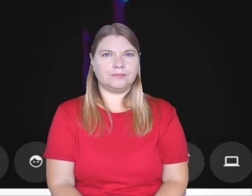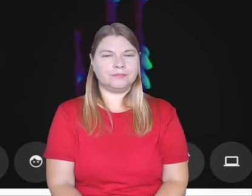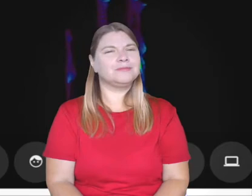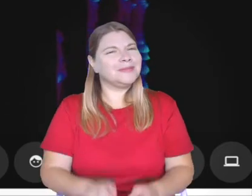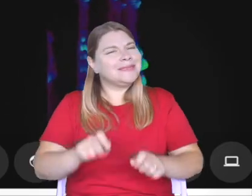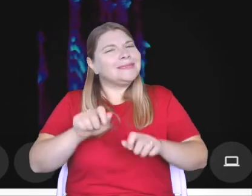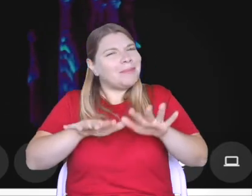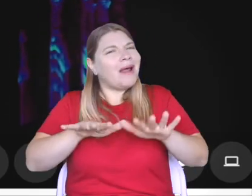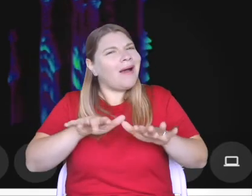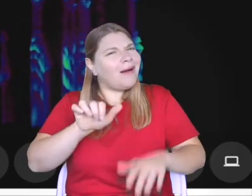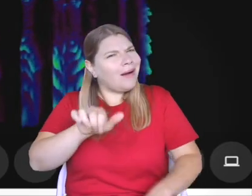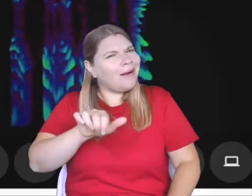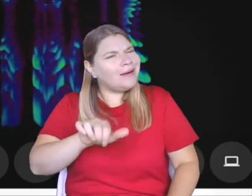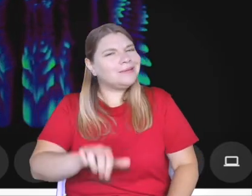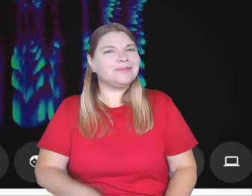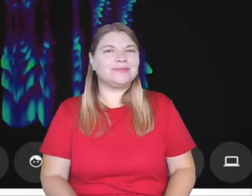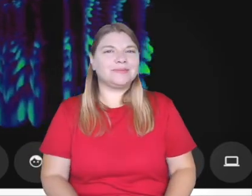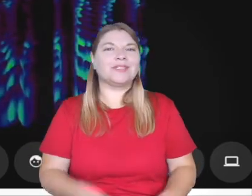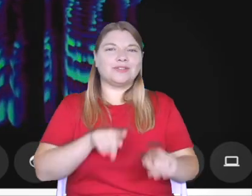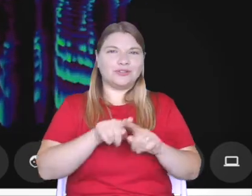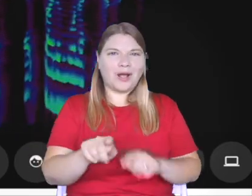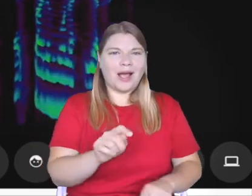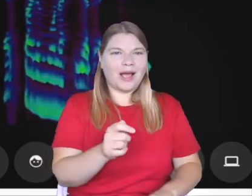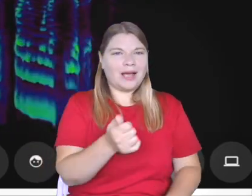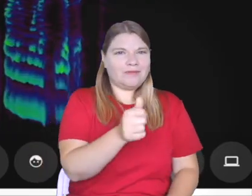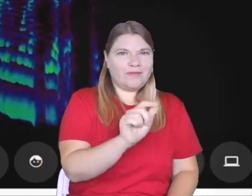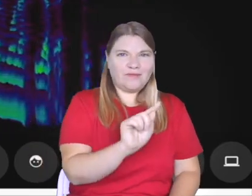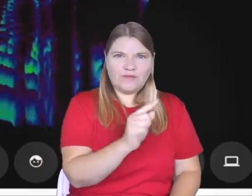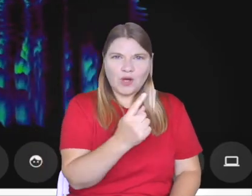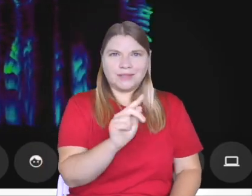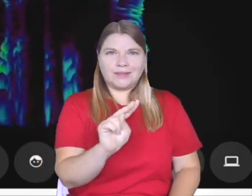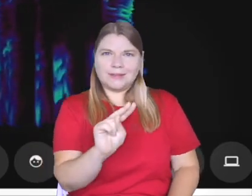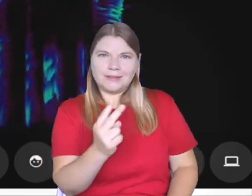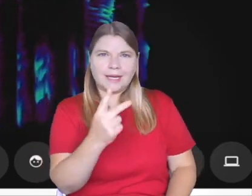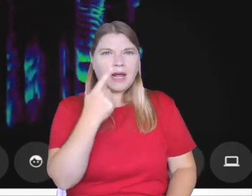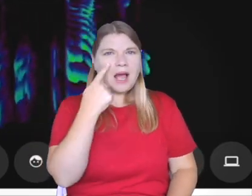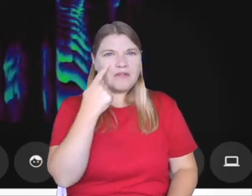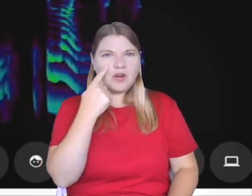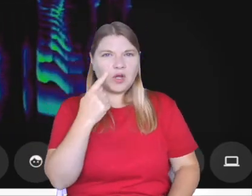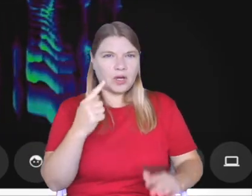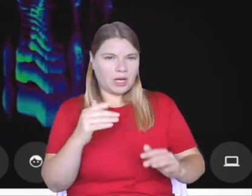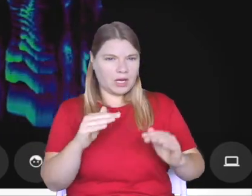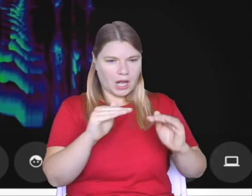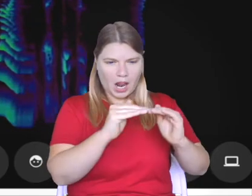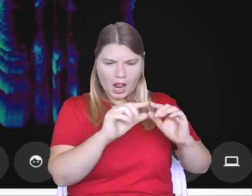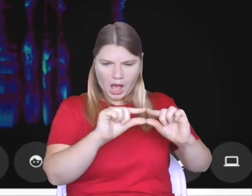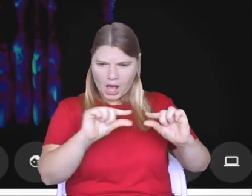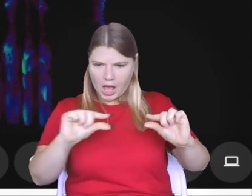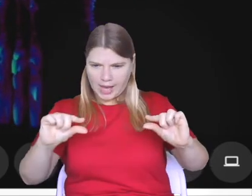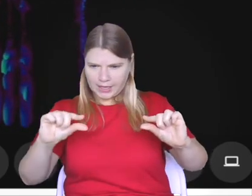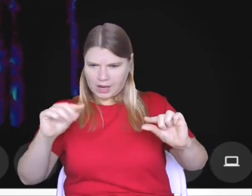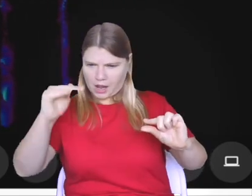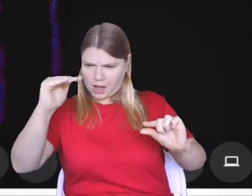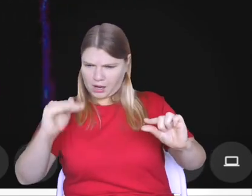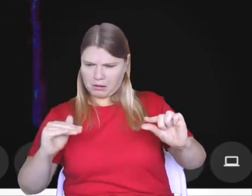Very similar, isn't it? Let's try them one after the other and see if the lines are at different heights.